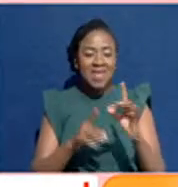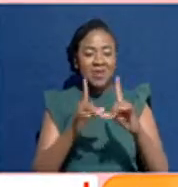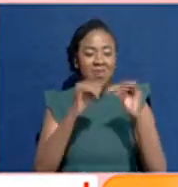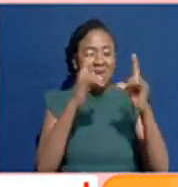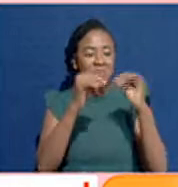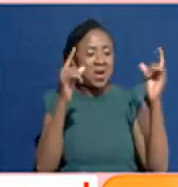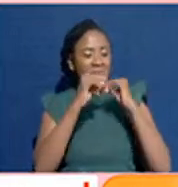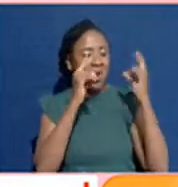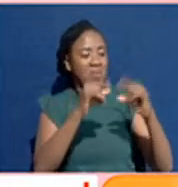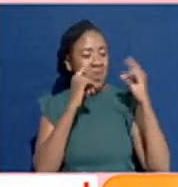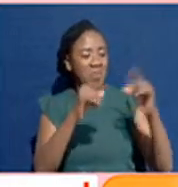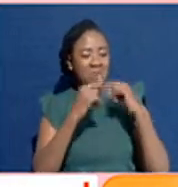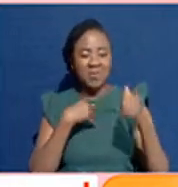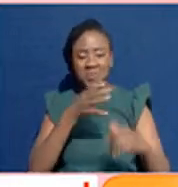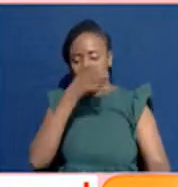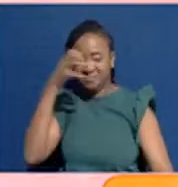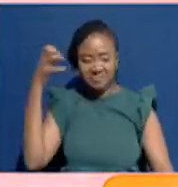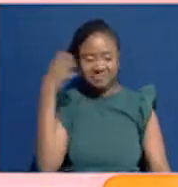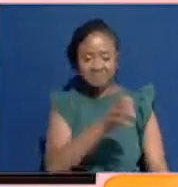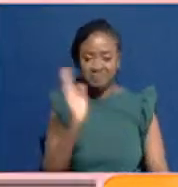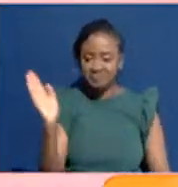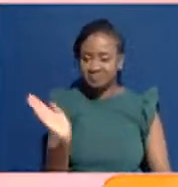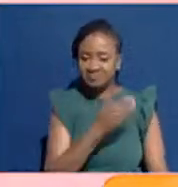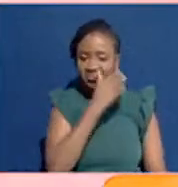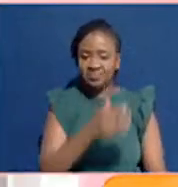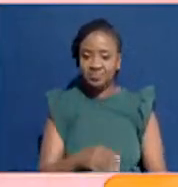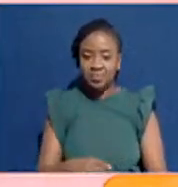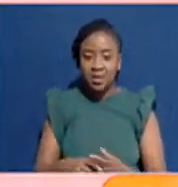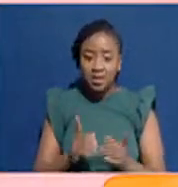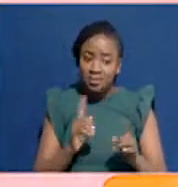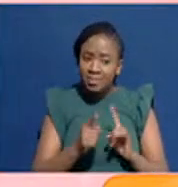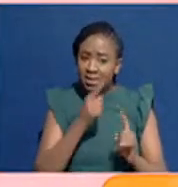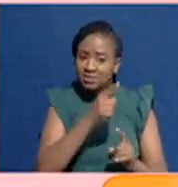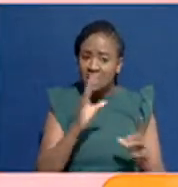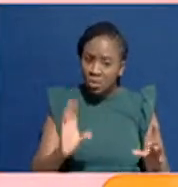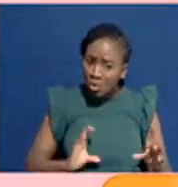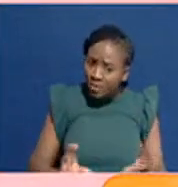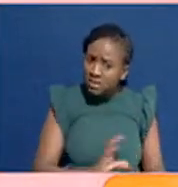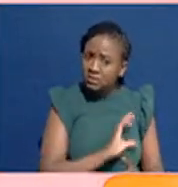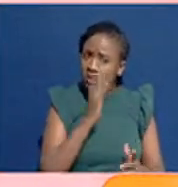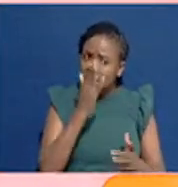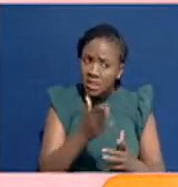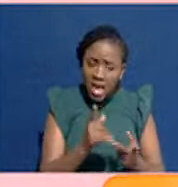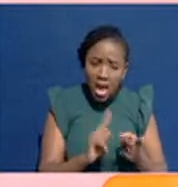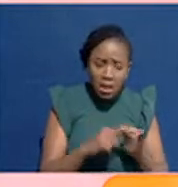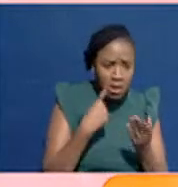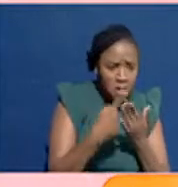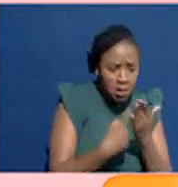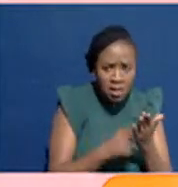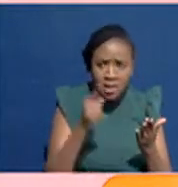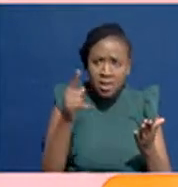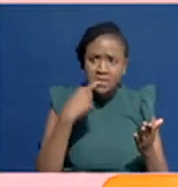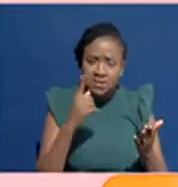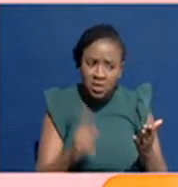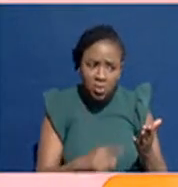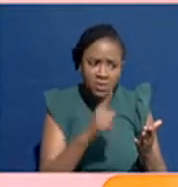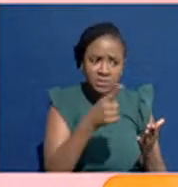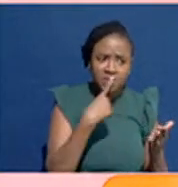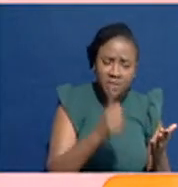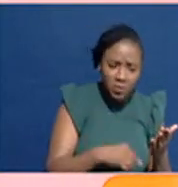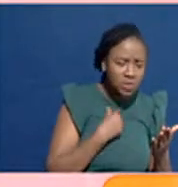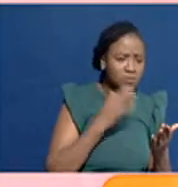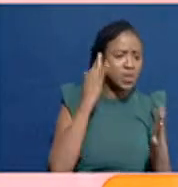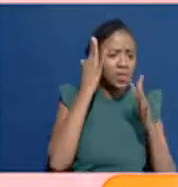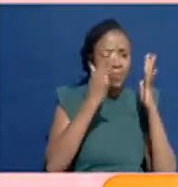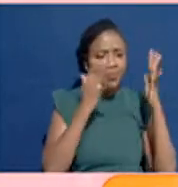have been given by stakeholders would not have taken a whole committee to Naivasha to consider and see what the Kenyans are saying. So